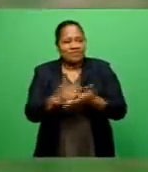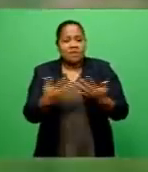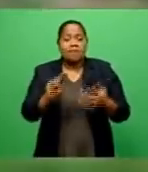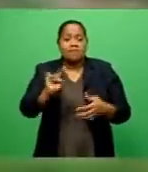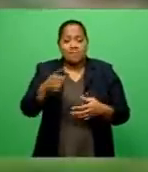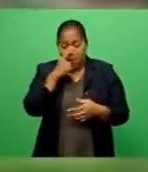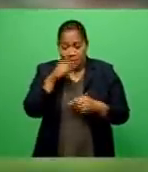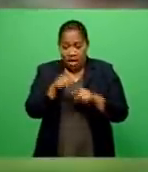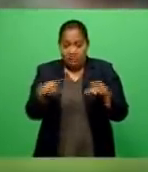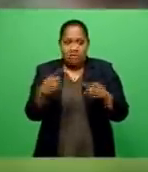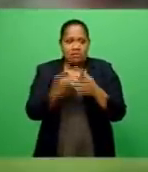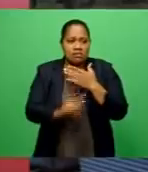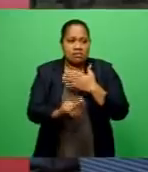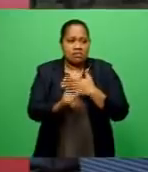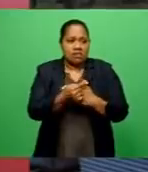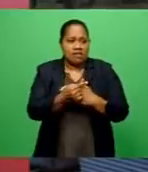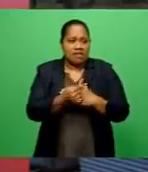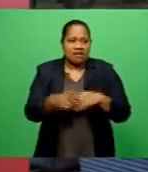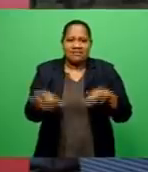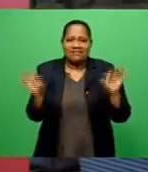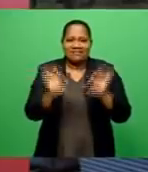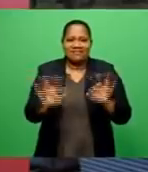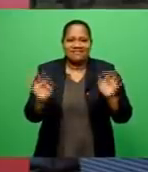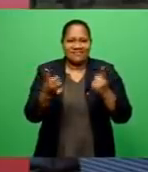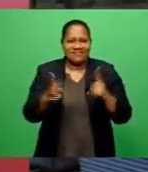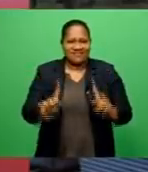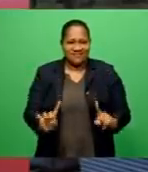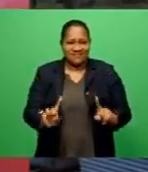they have no fatalities. The house is